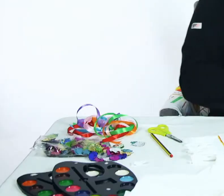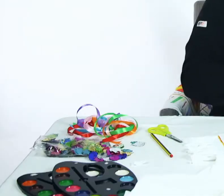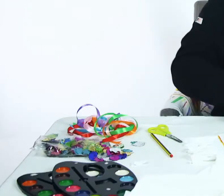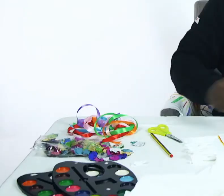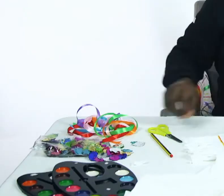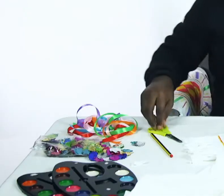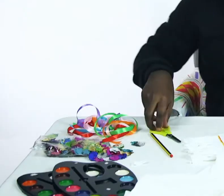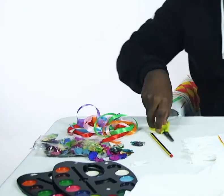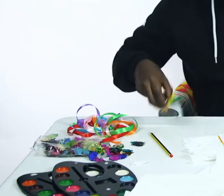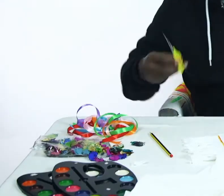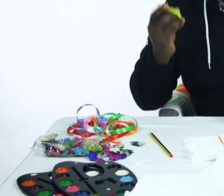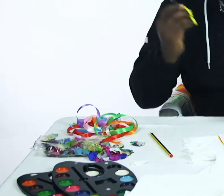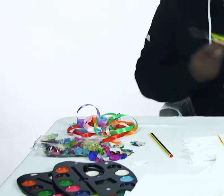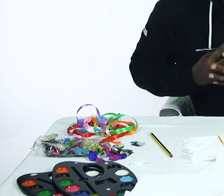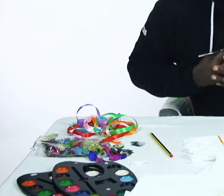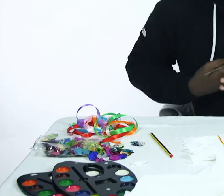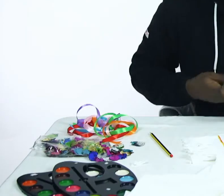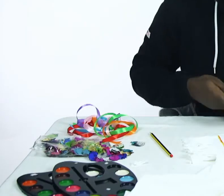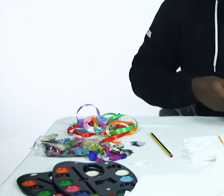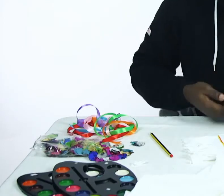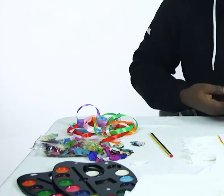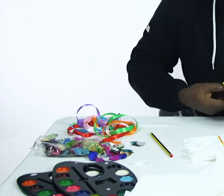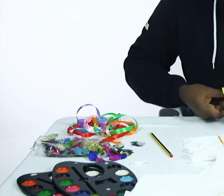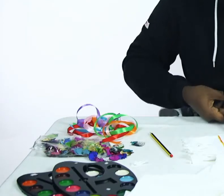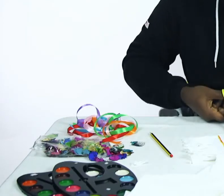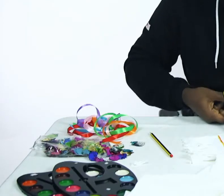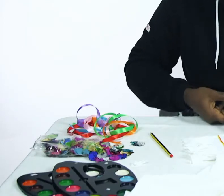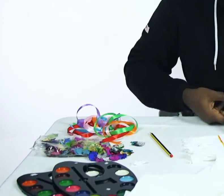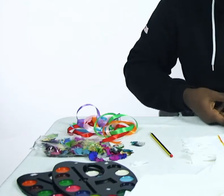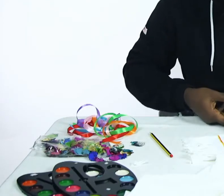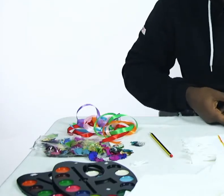Okay, once that's done, then let's go back to our scissors